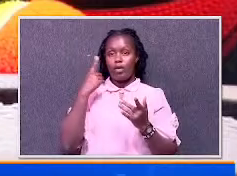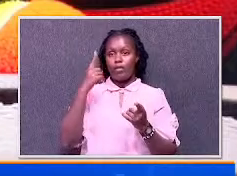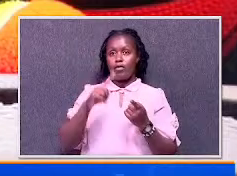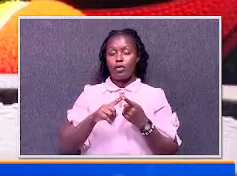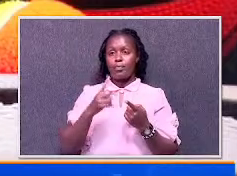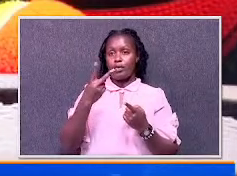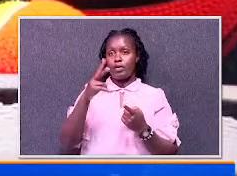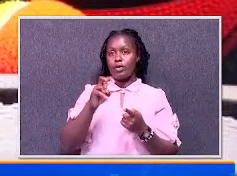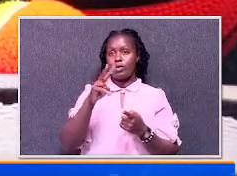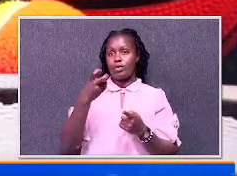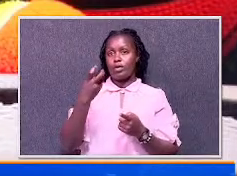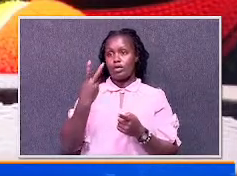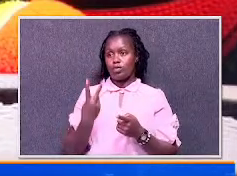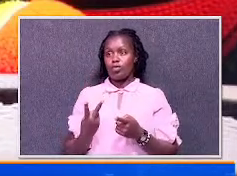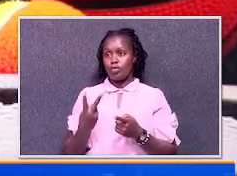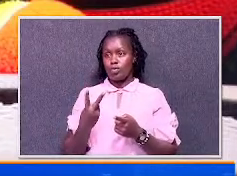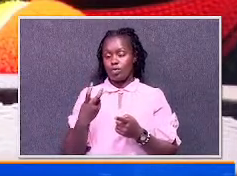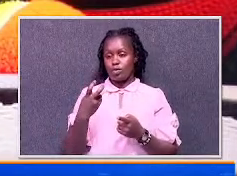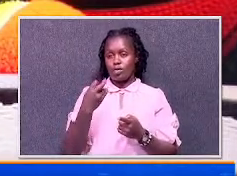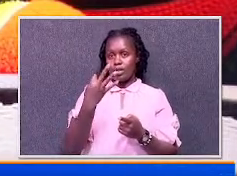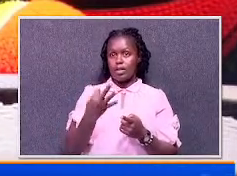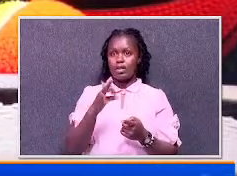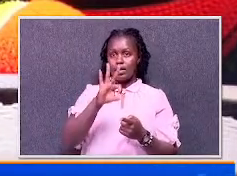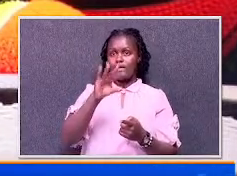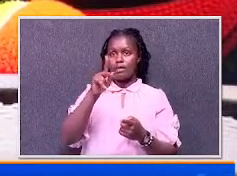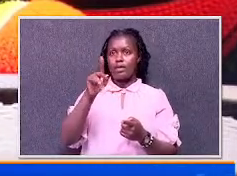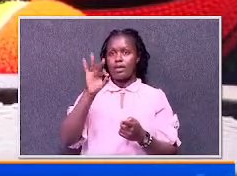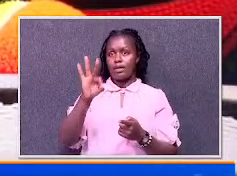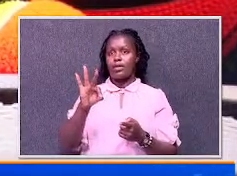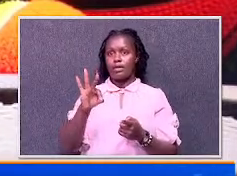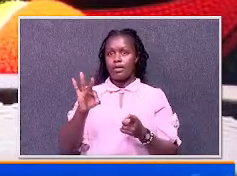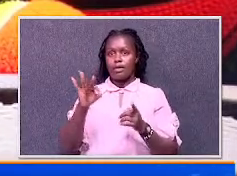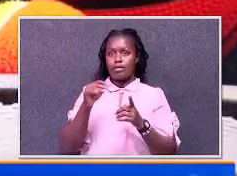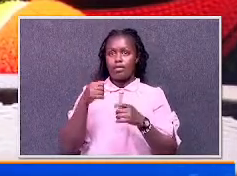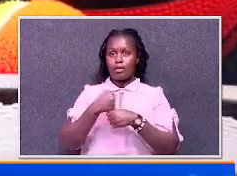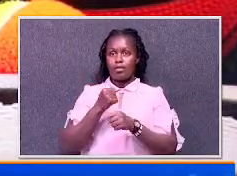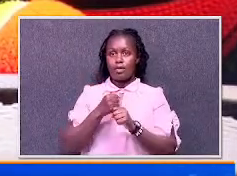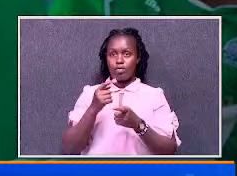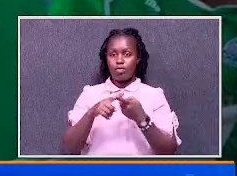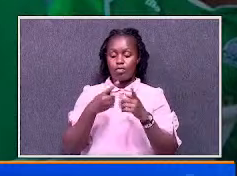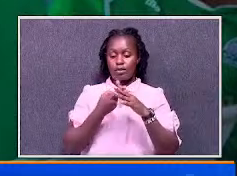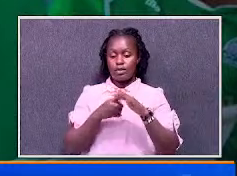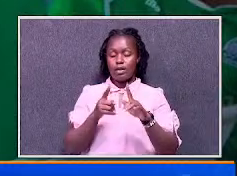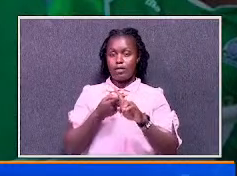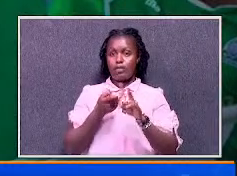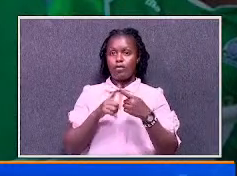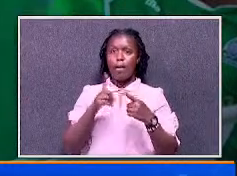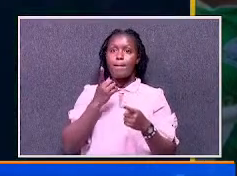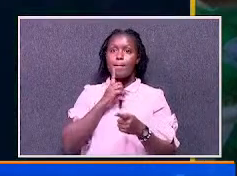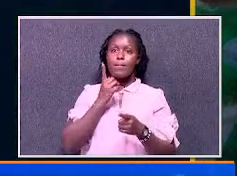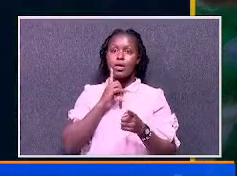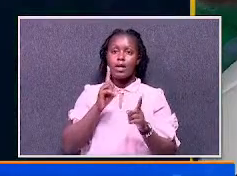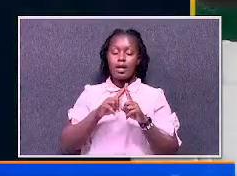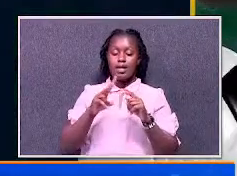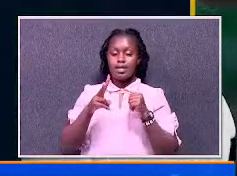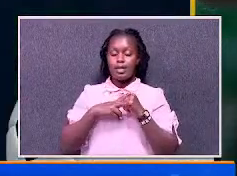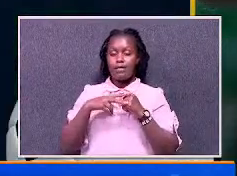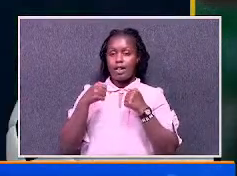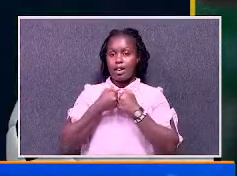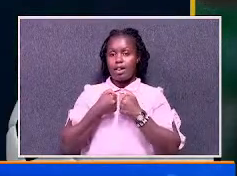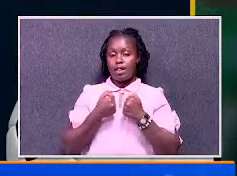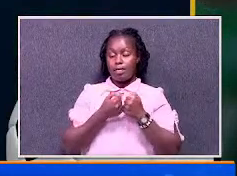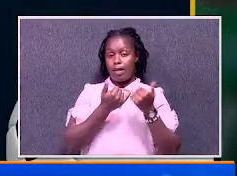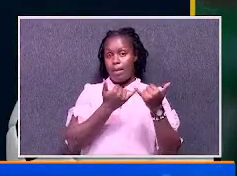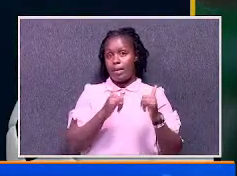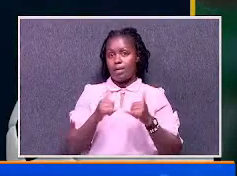The 2022-2023 FKF Premier League is scheduled to kick off from tomorrow, as 7 matches are scheduled to be played